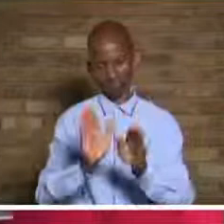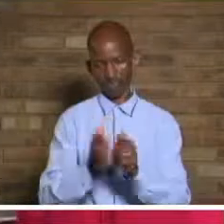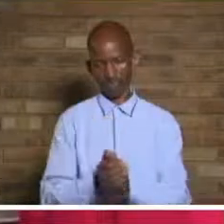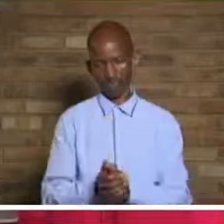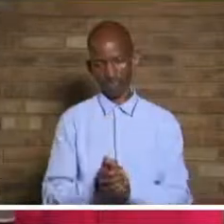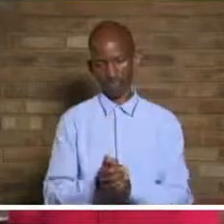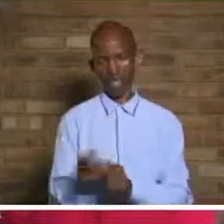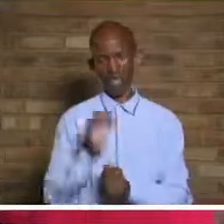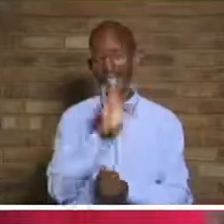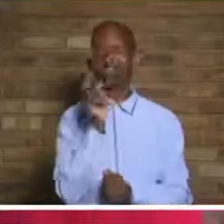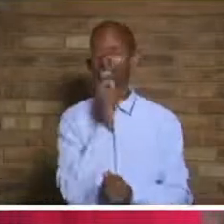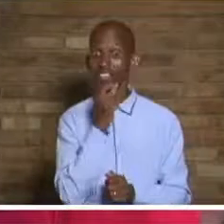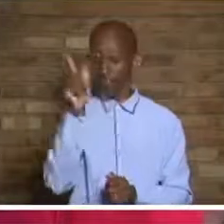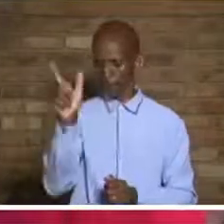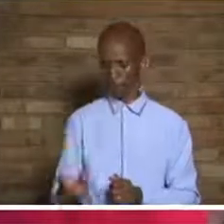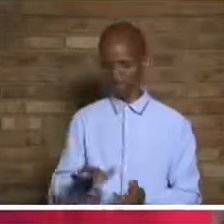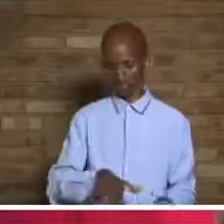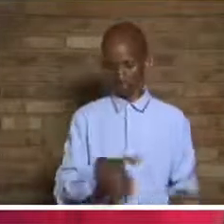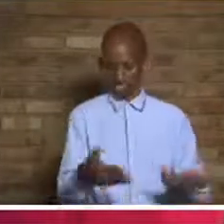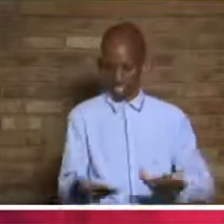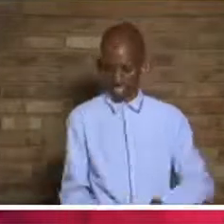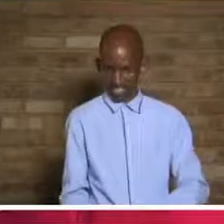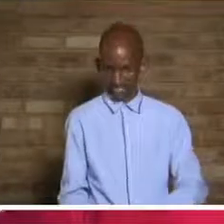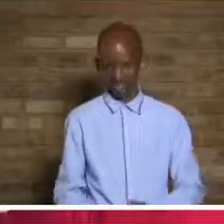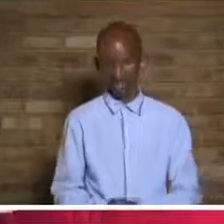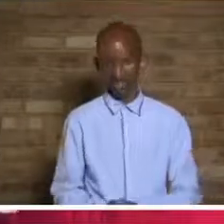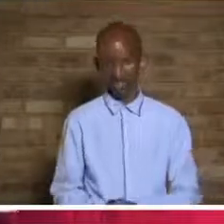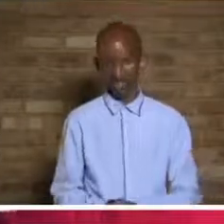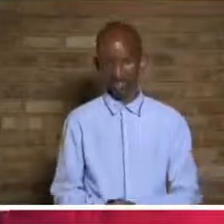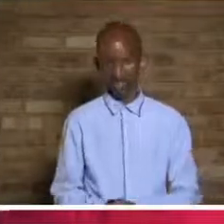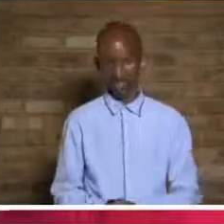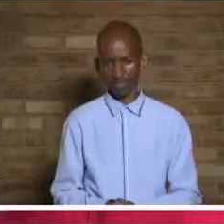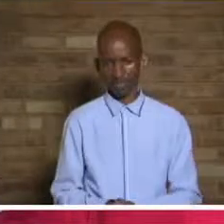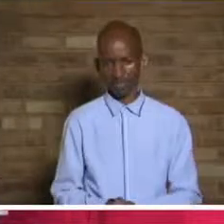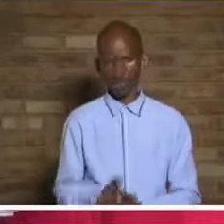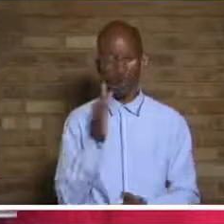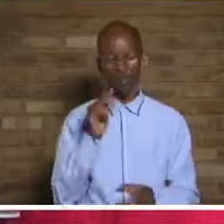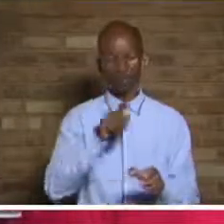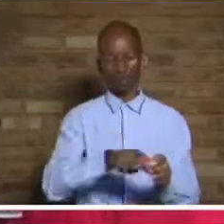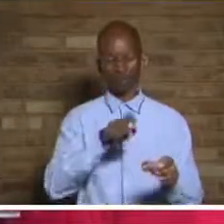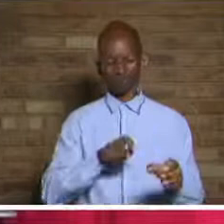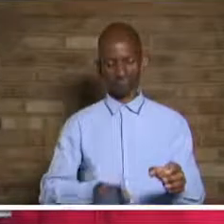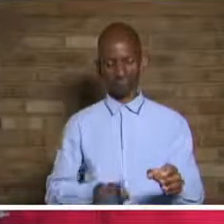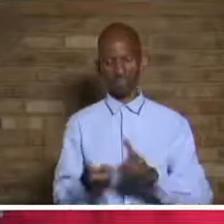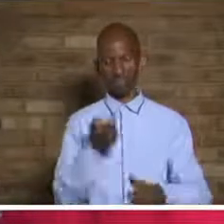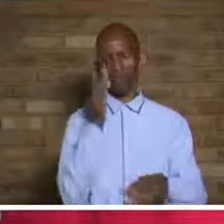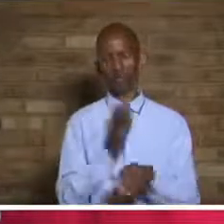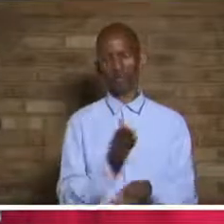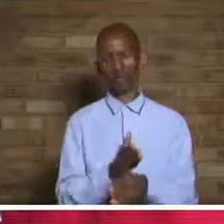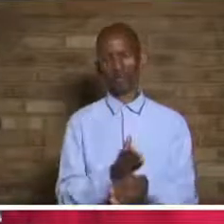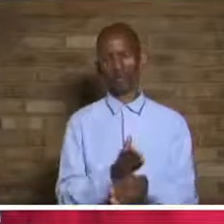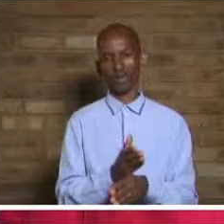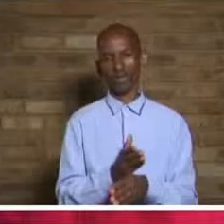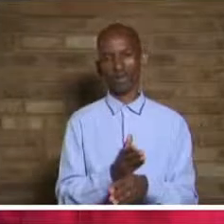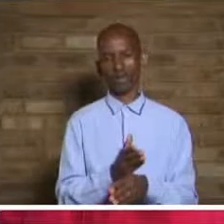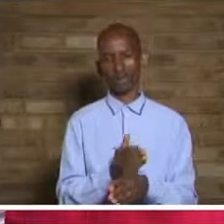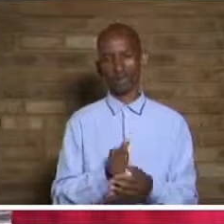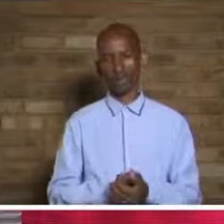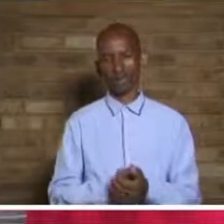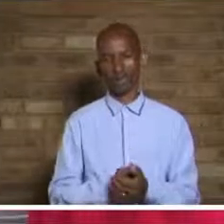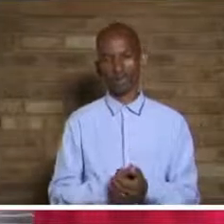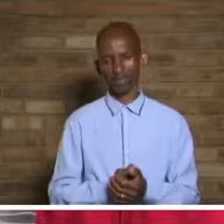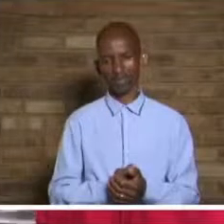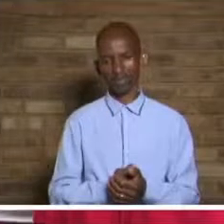o hlokofetse, Even when somebody has passed on le a tlogela mosebetsi, or maybe being unemployed,